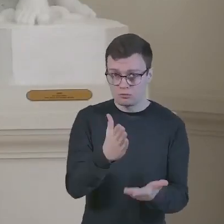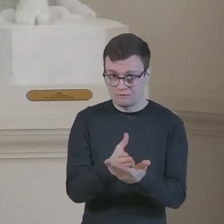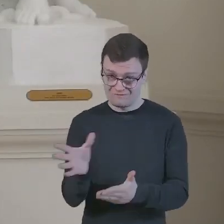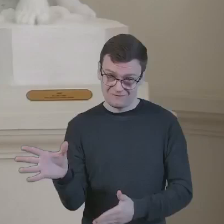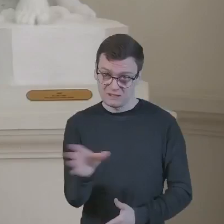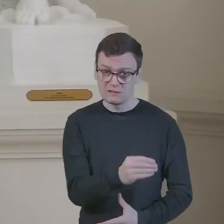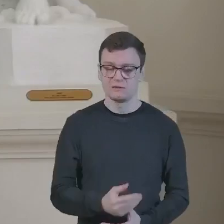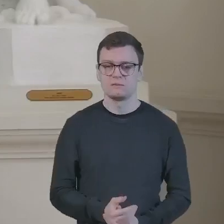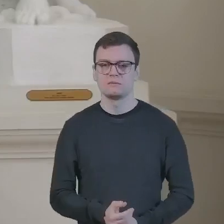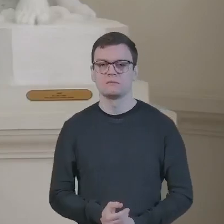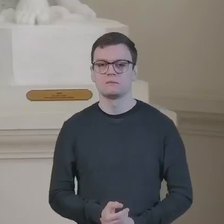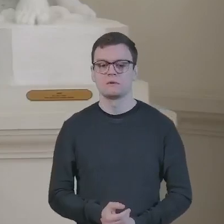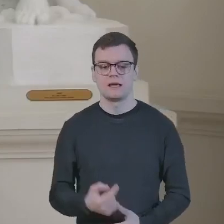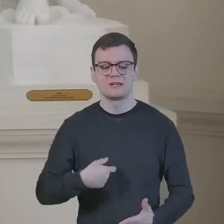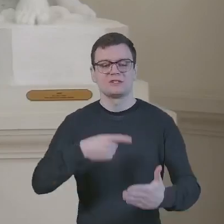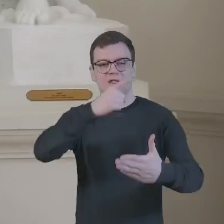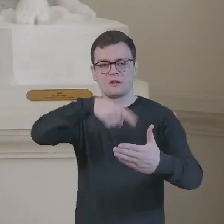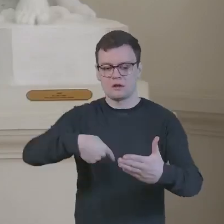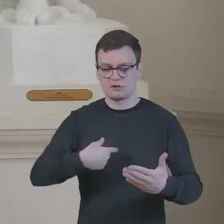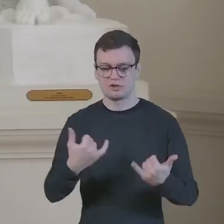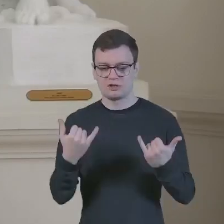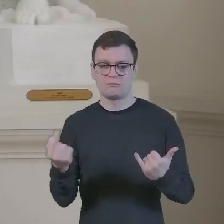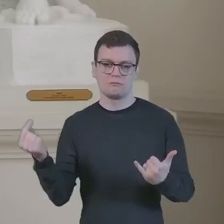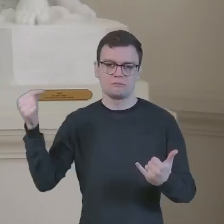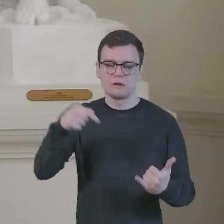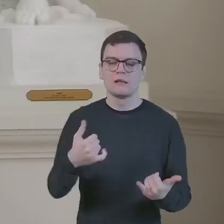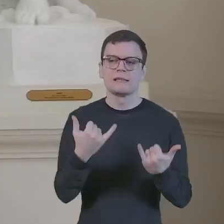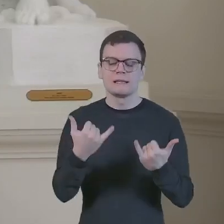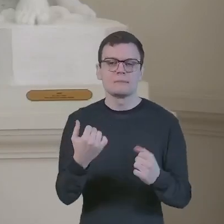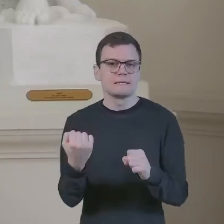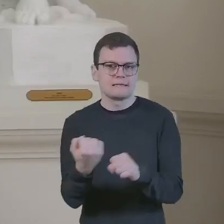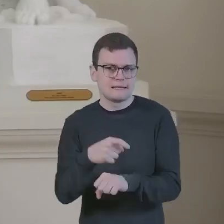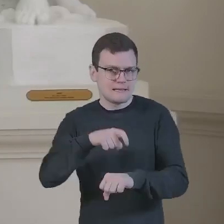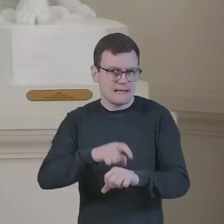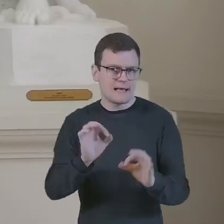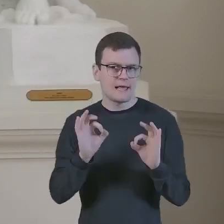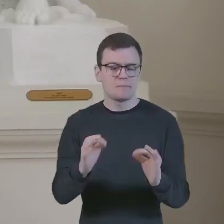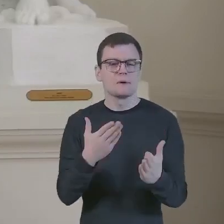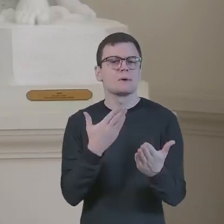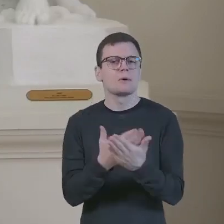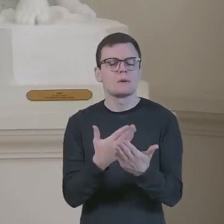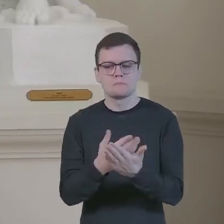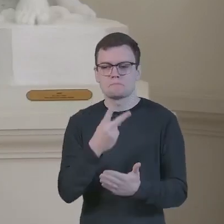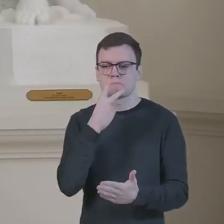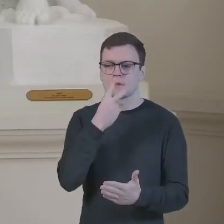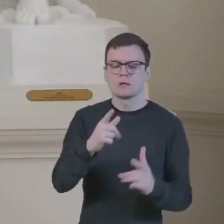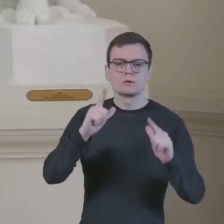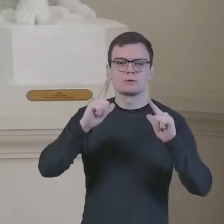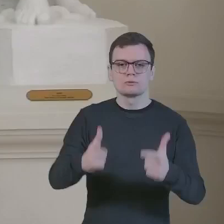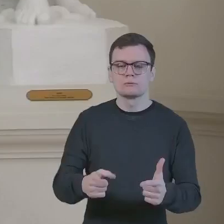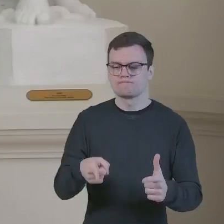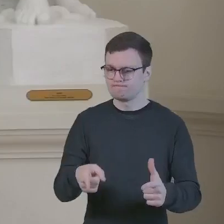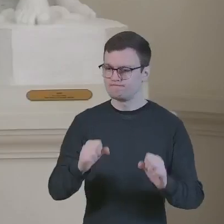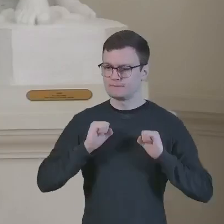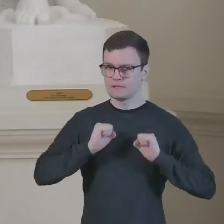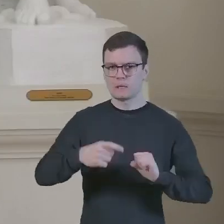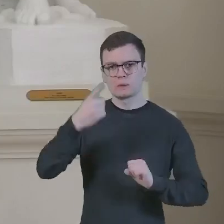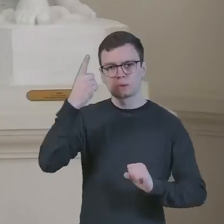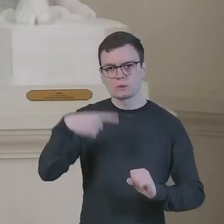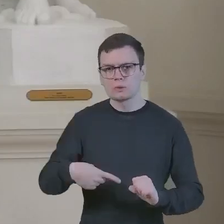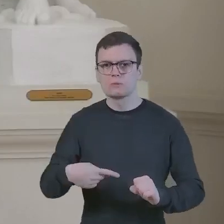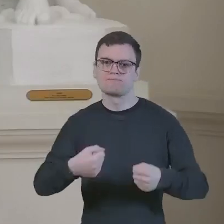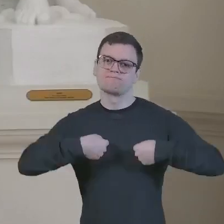And I believe that my visit here today is timely and much needed, as it confirms our steadfast commitment towards strengthening